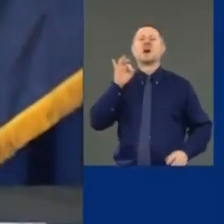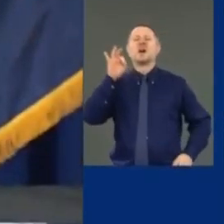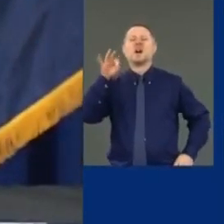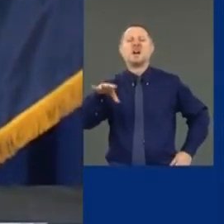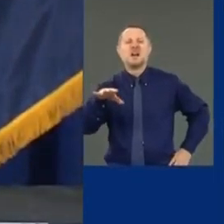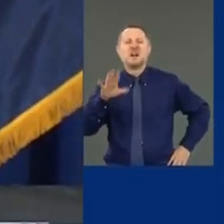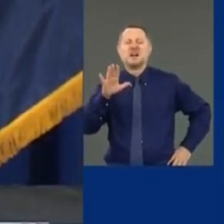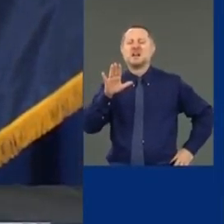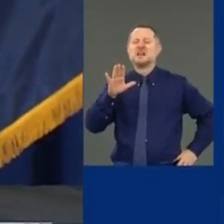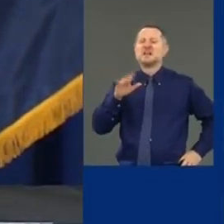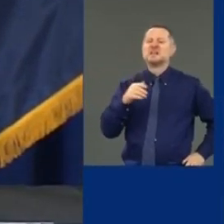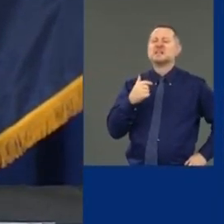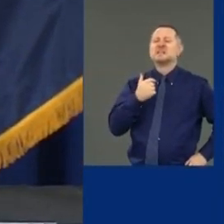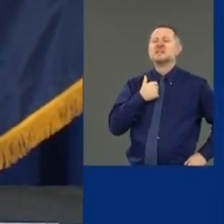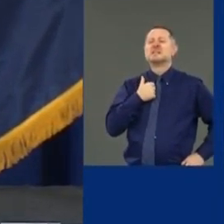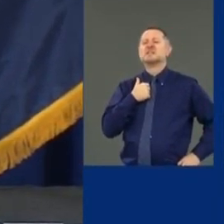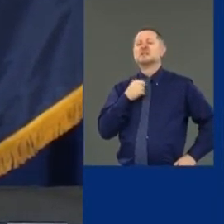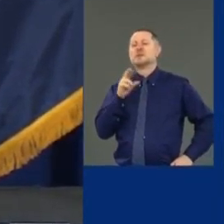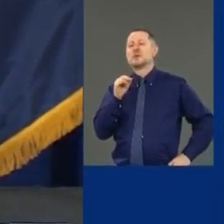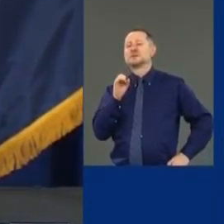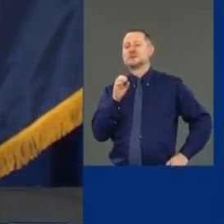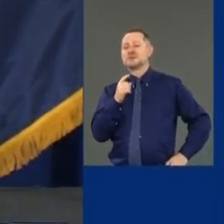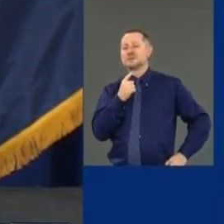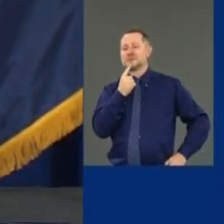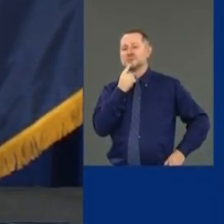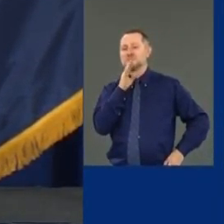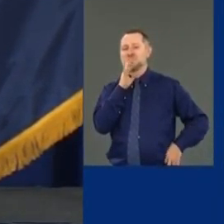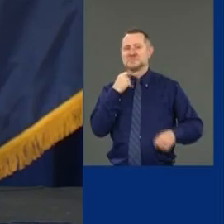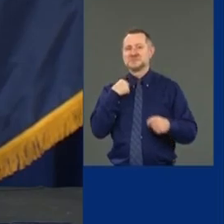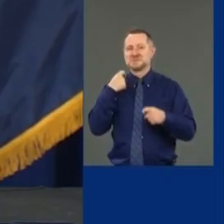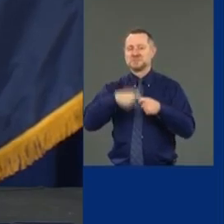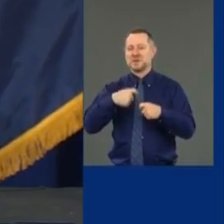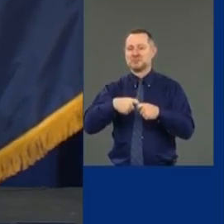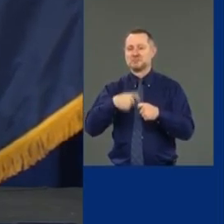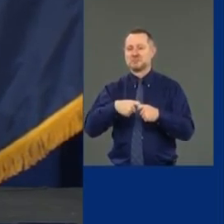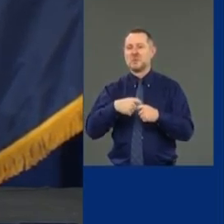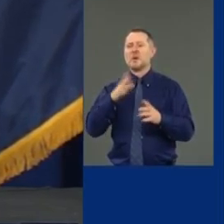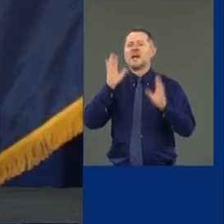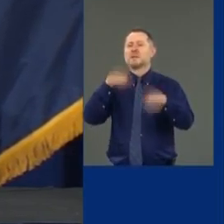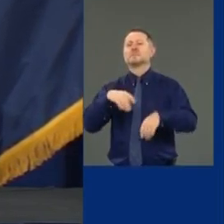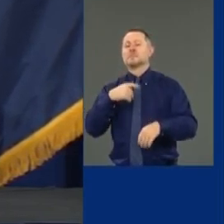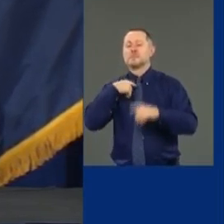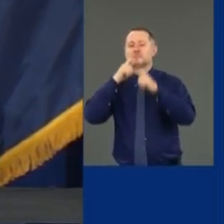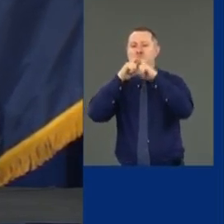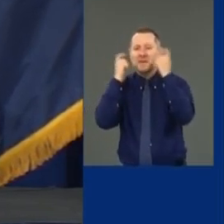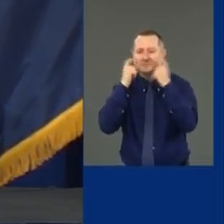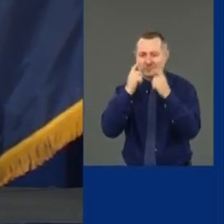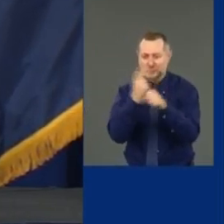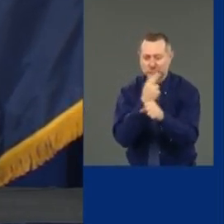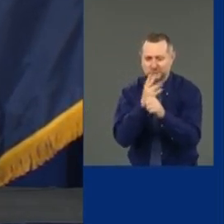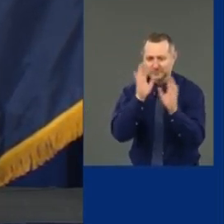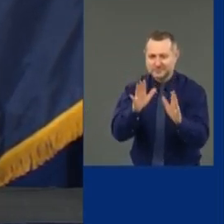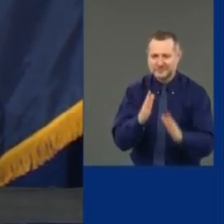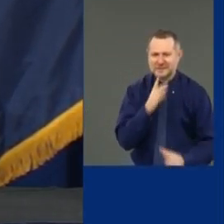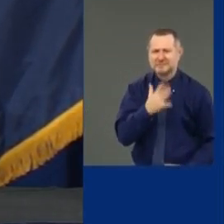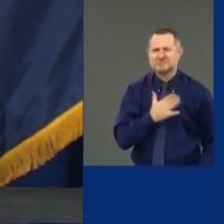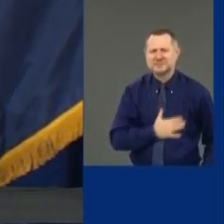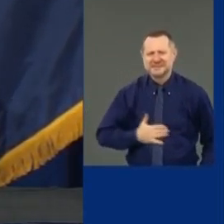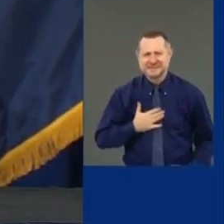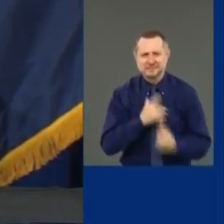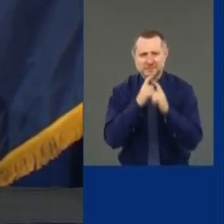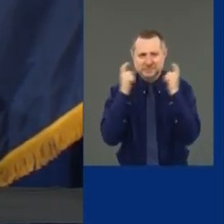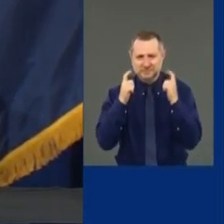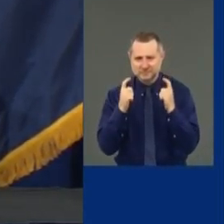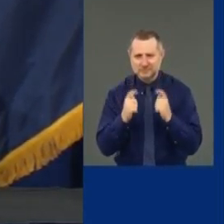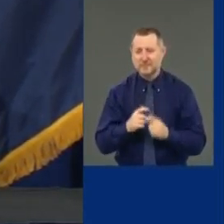mi gente, oye, wear a mask, please. The numbers in our communities are staggering.